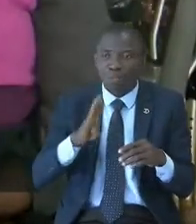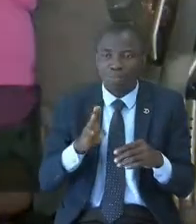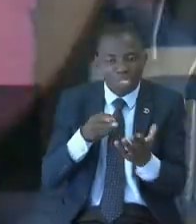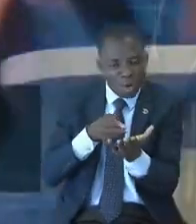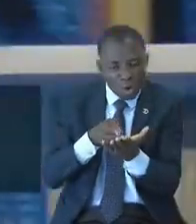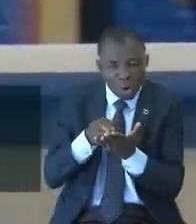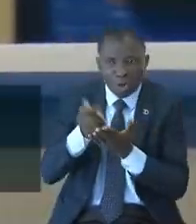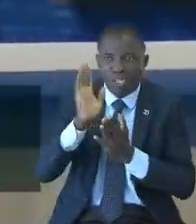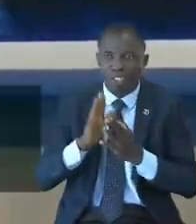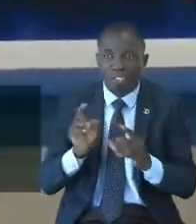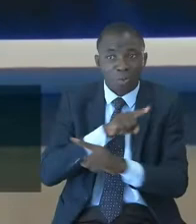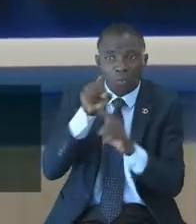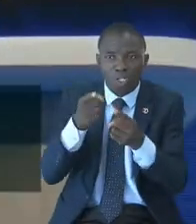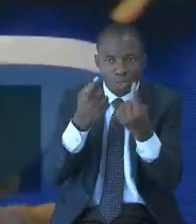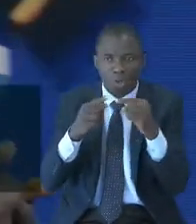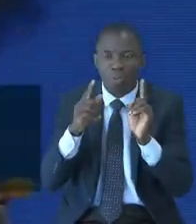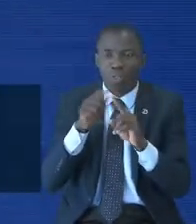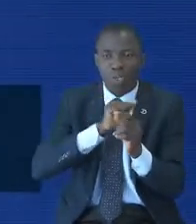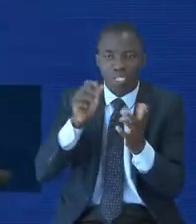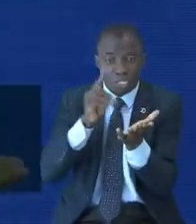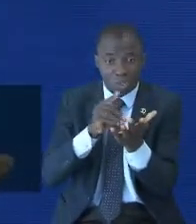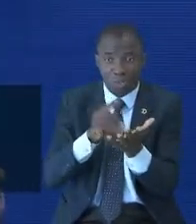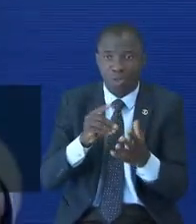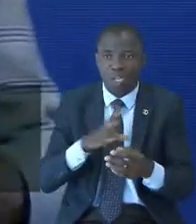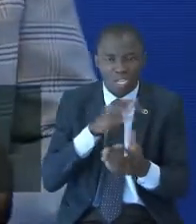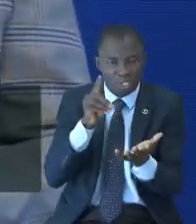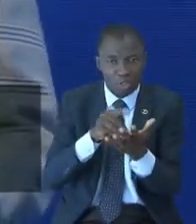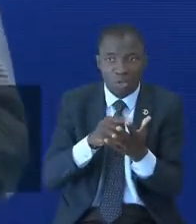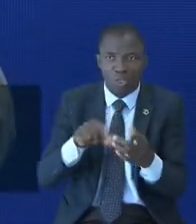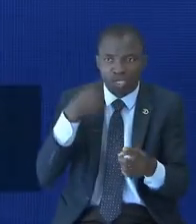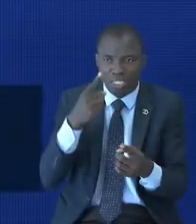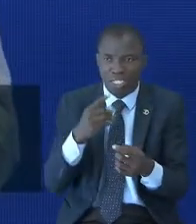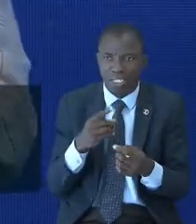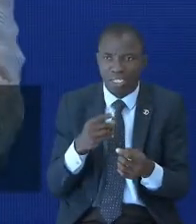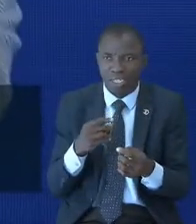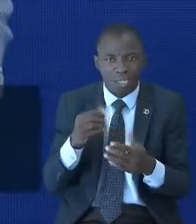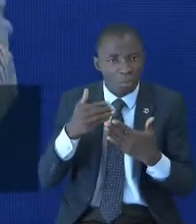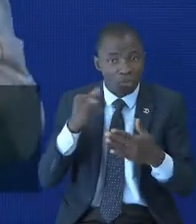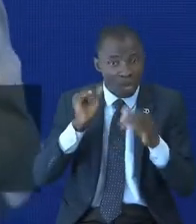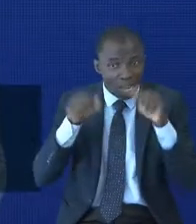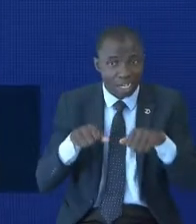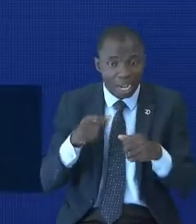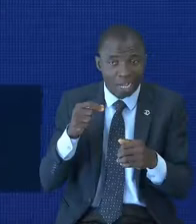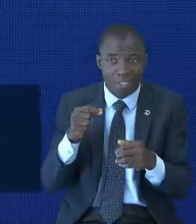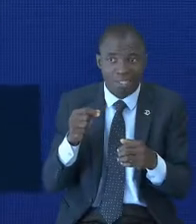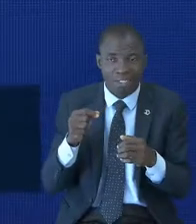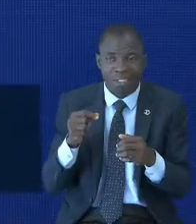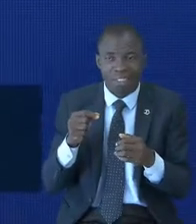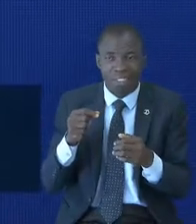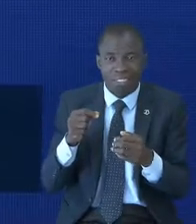know, when you come to a doctor, and the doctor says, before I even carry out the